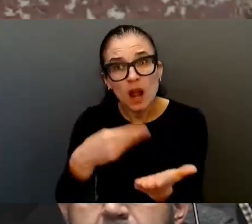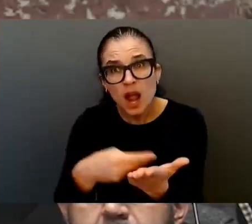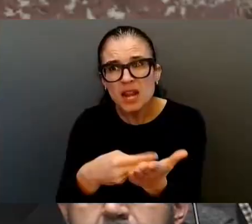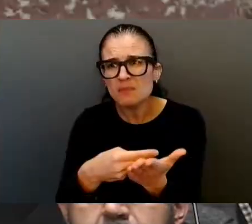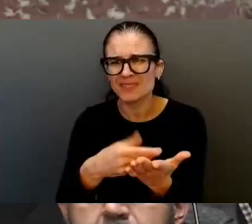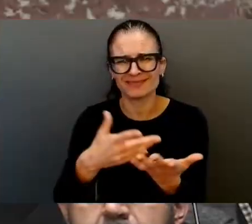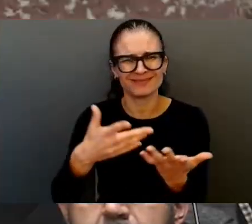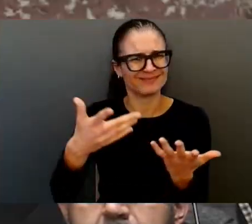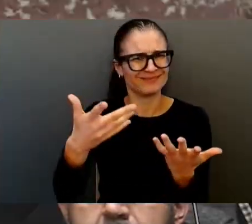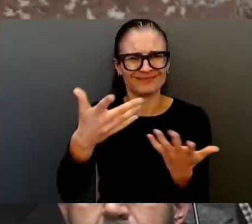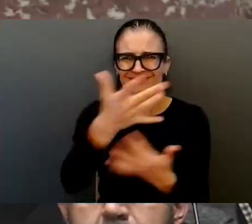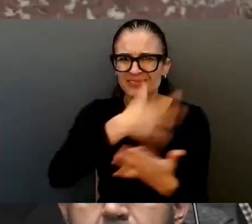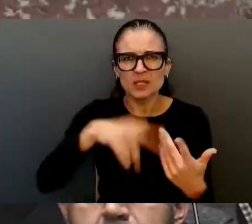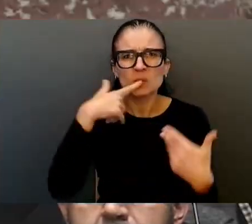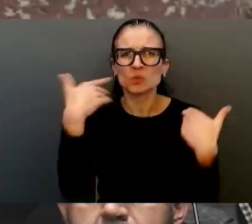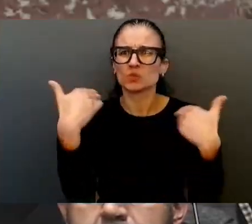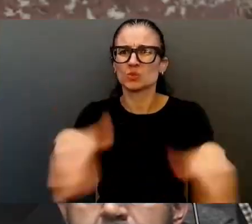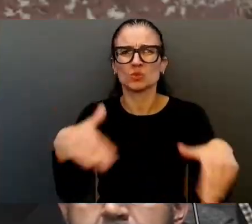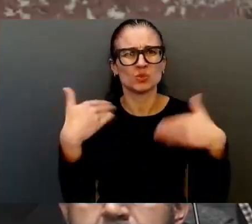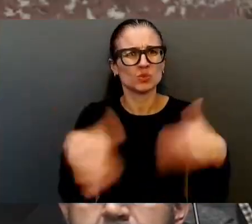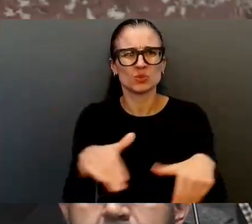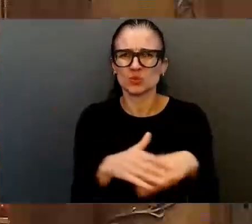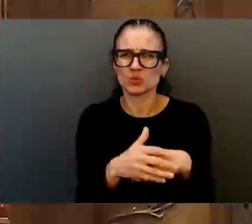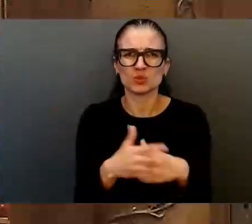to British Columbia?